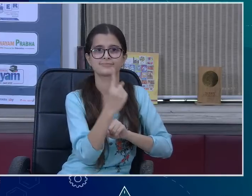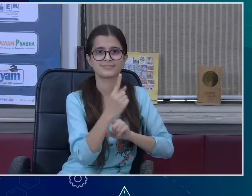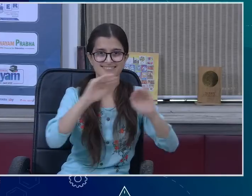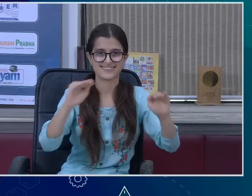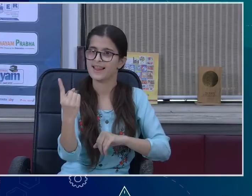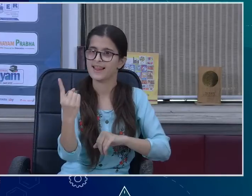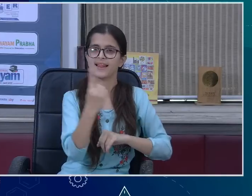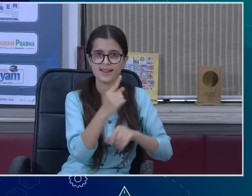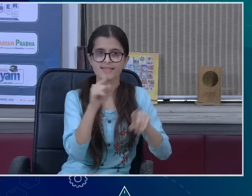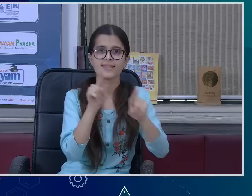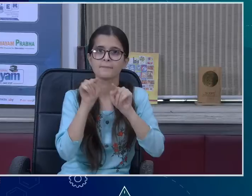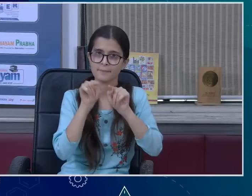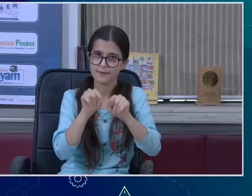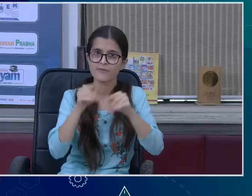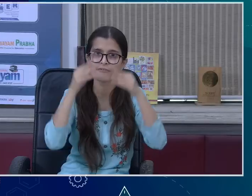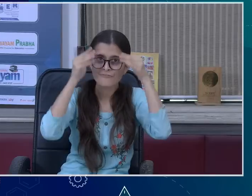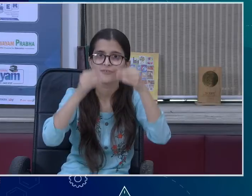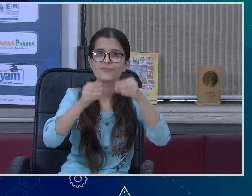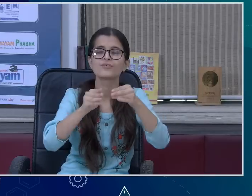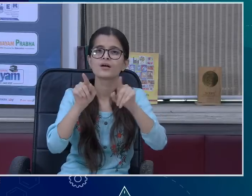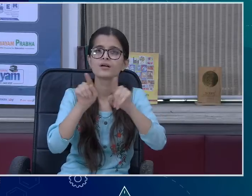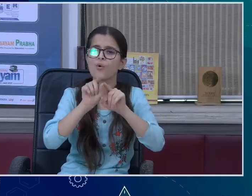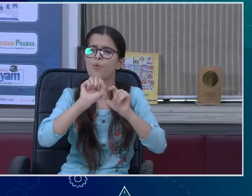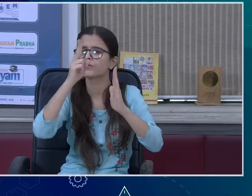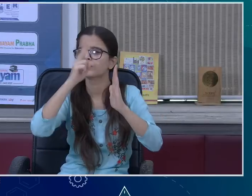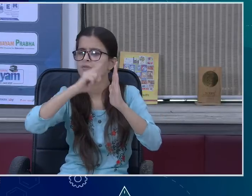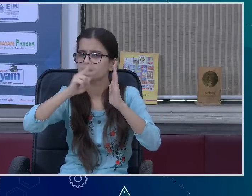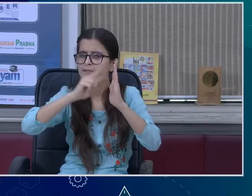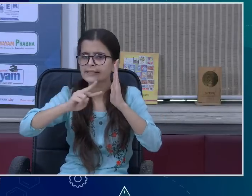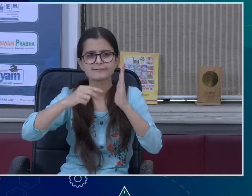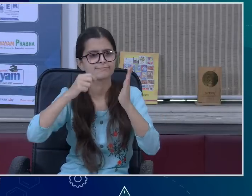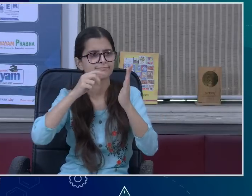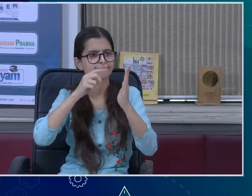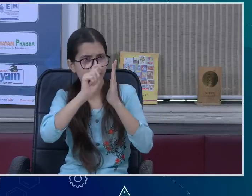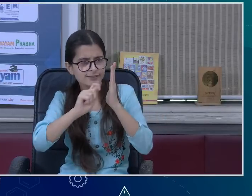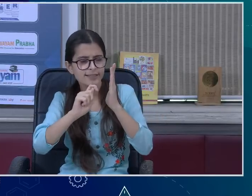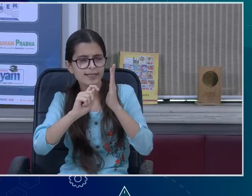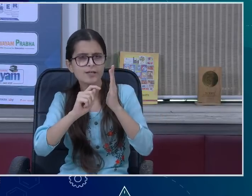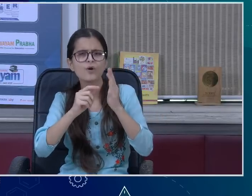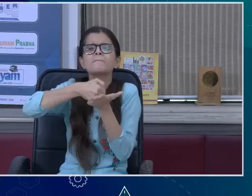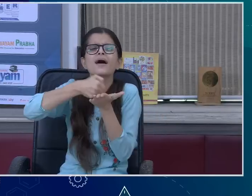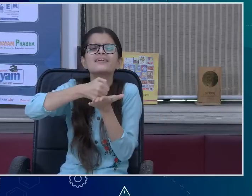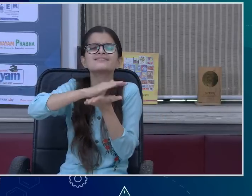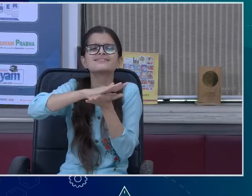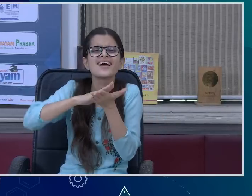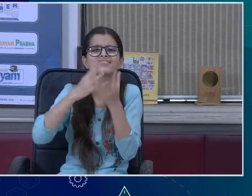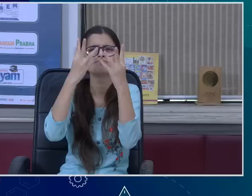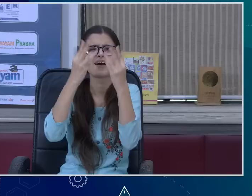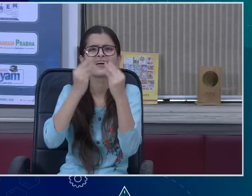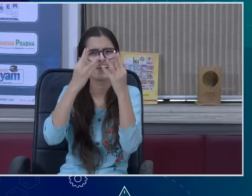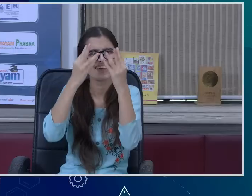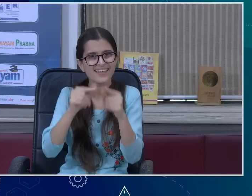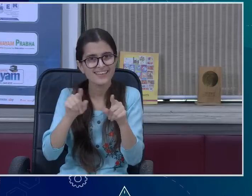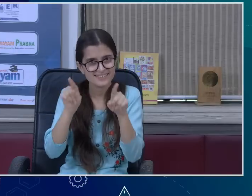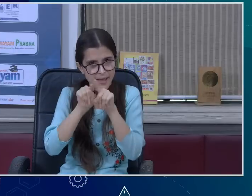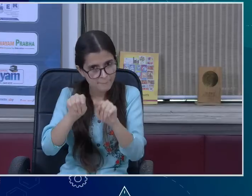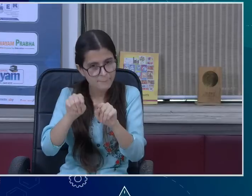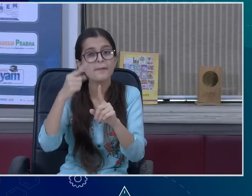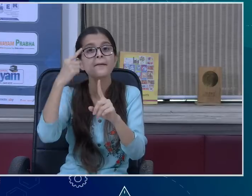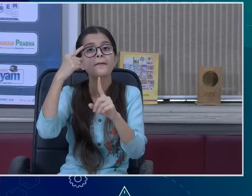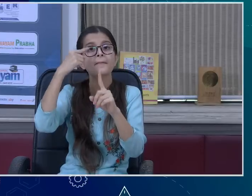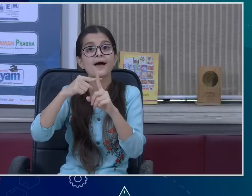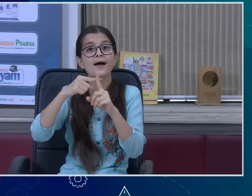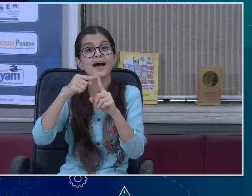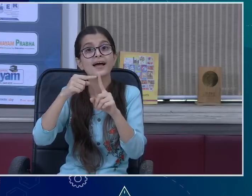level of reading, writing, and basic arithmetics, and matching to the intervention plan for the